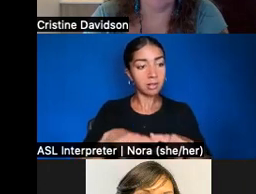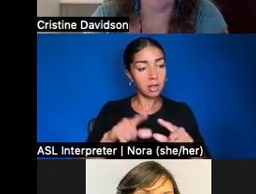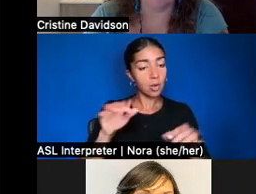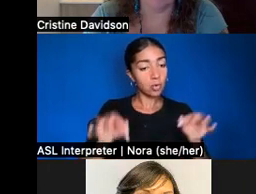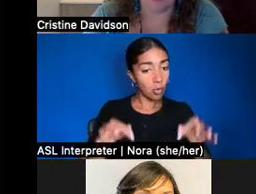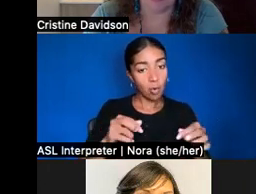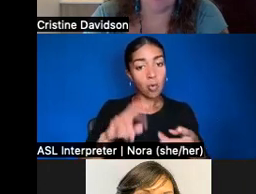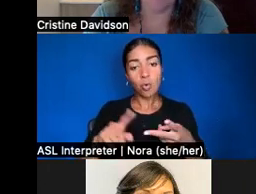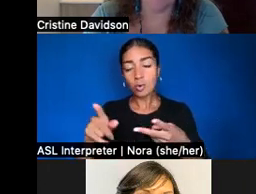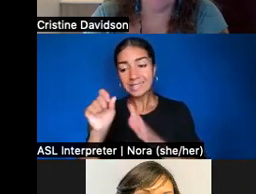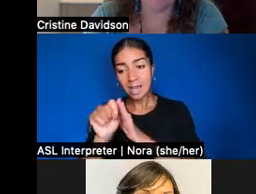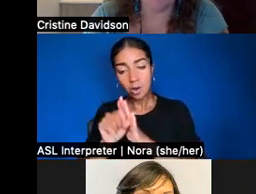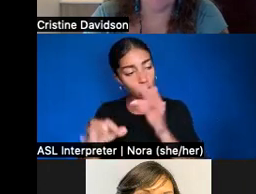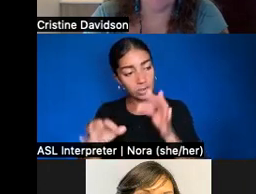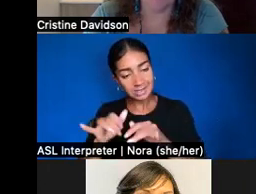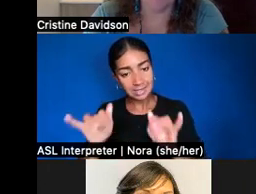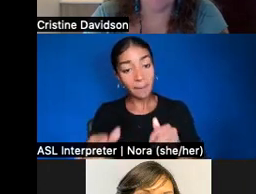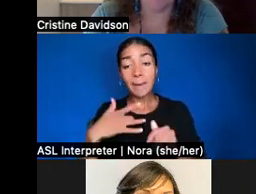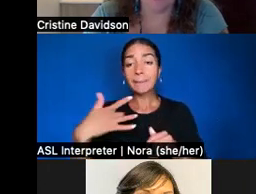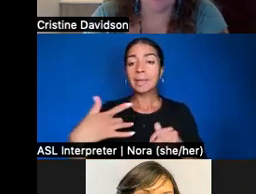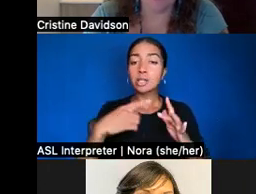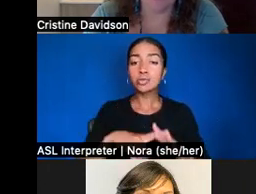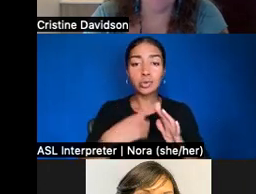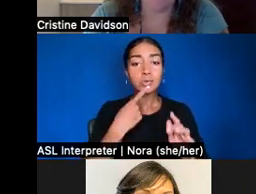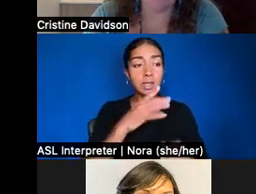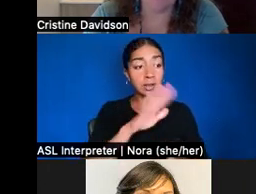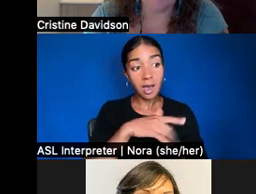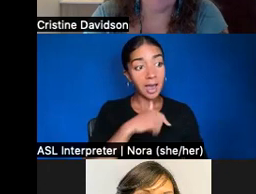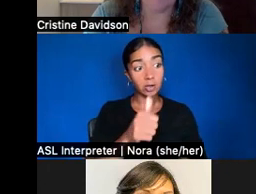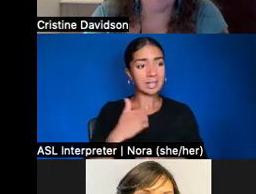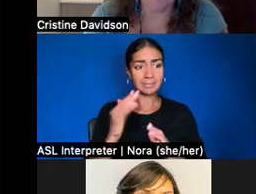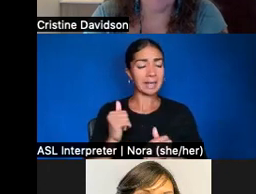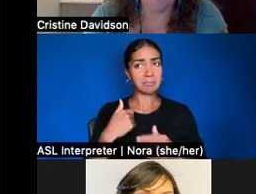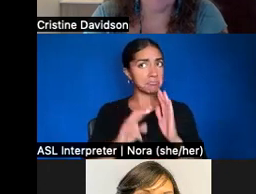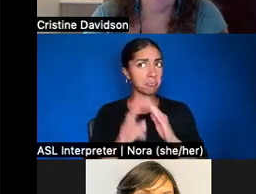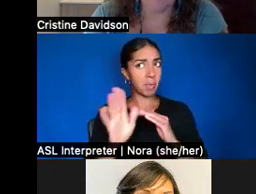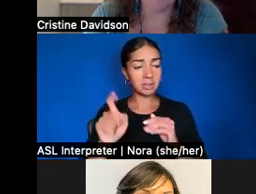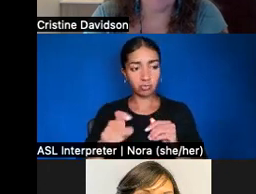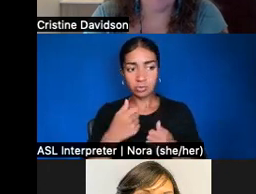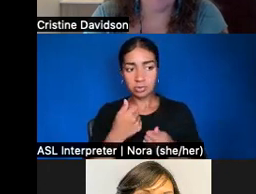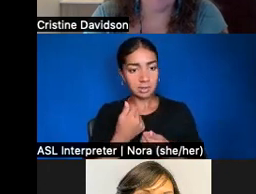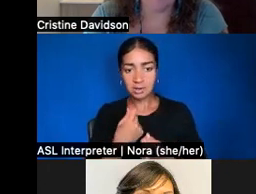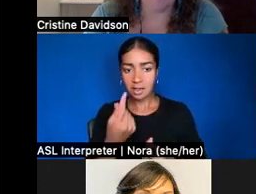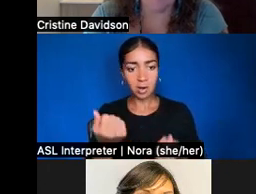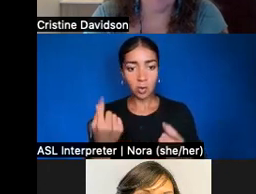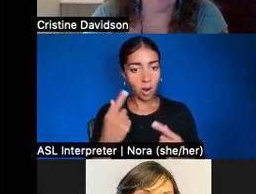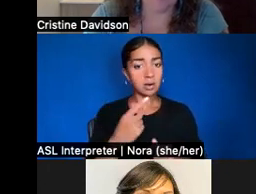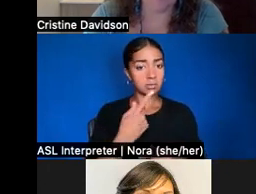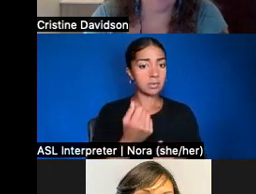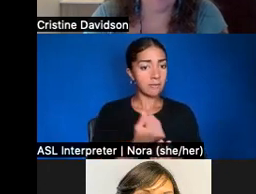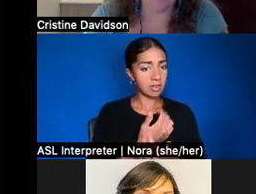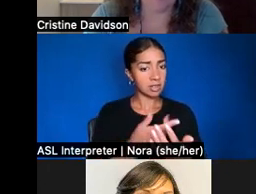to tell anyone, and I expect everything to stay confidential. And I also follow that up with, if I have to